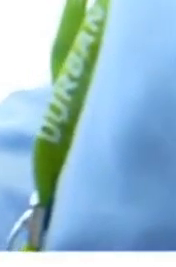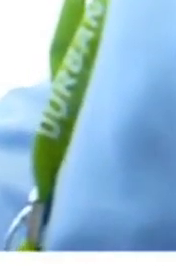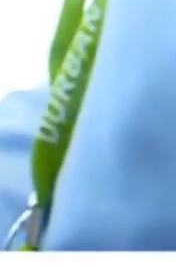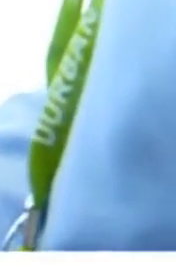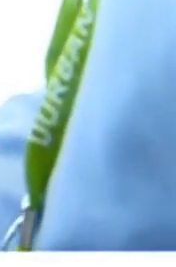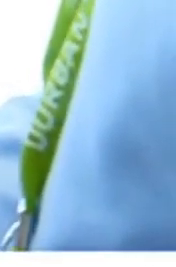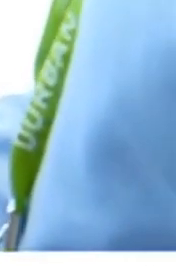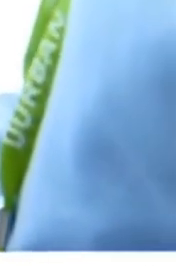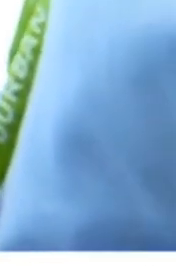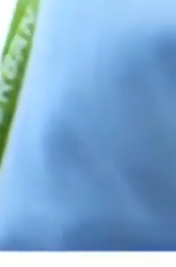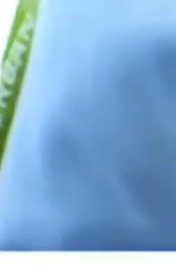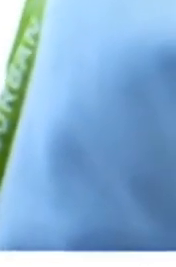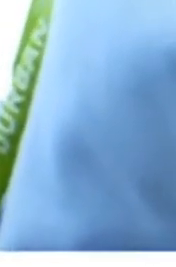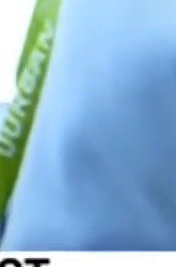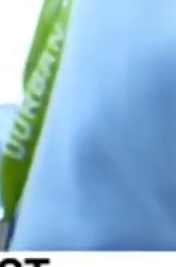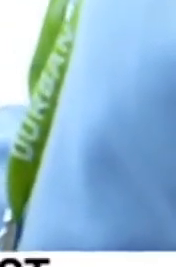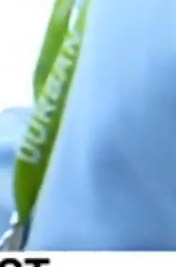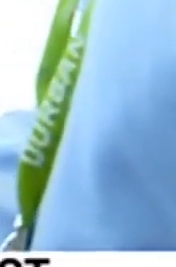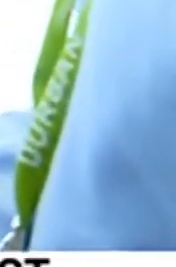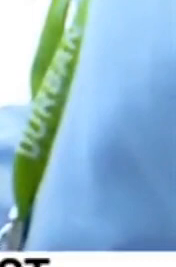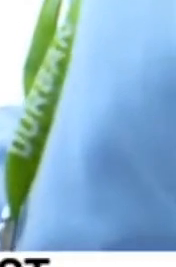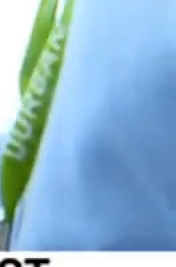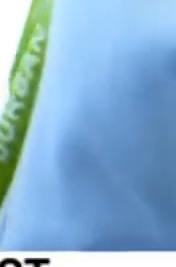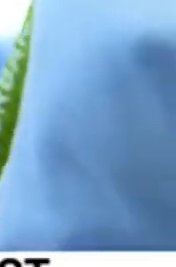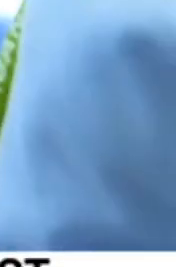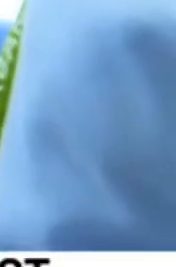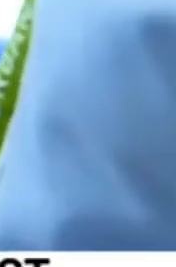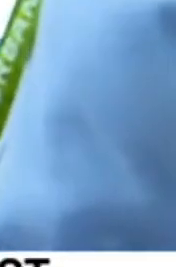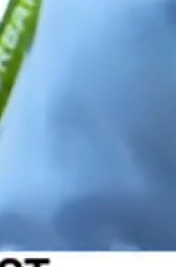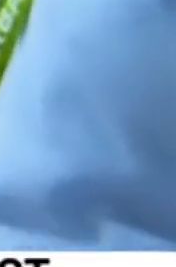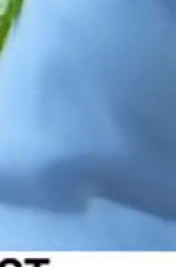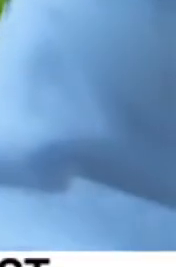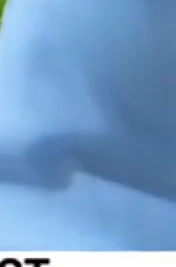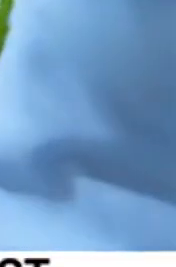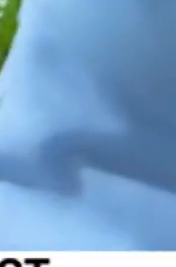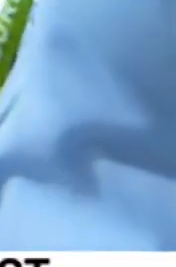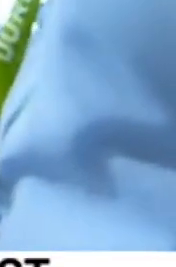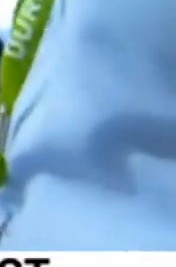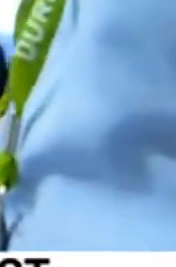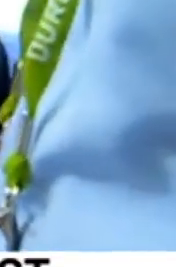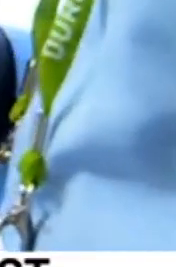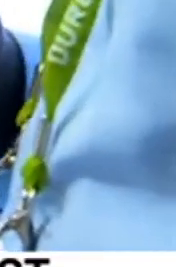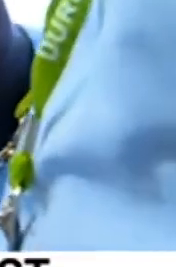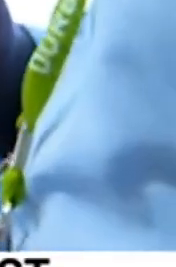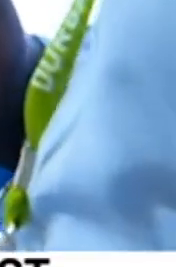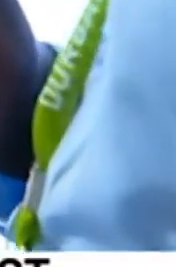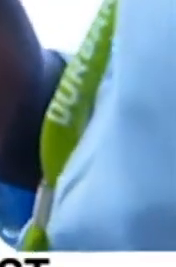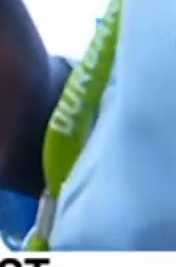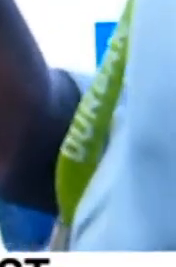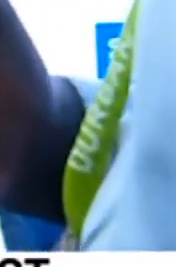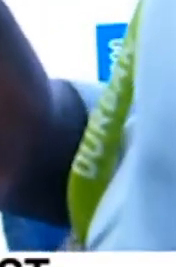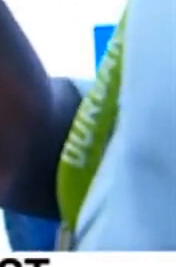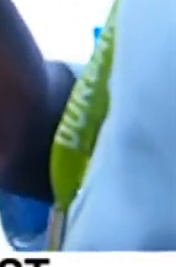continent and the whole world here to Durban for Africa Travel Indaba 2022. And how has that the impact of COVID-19